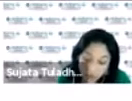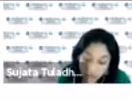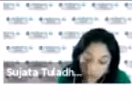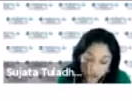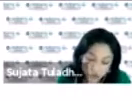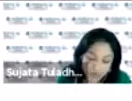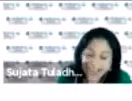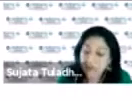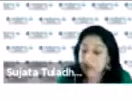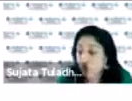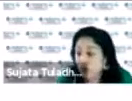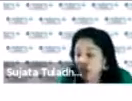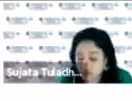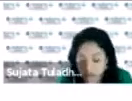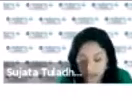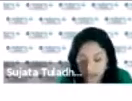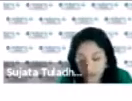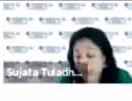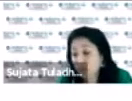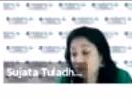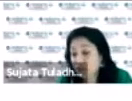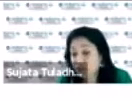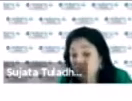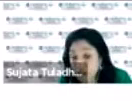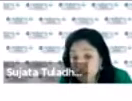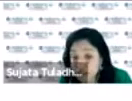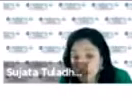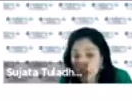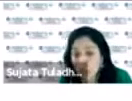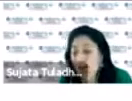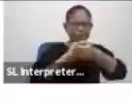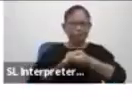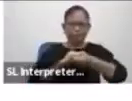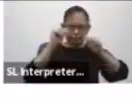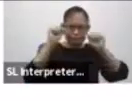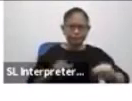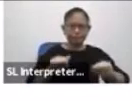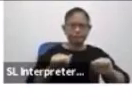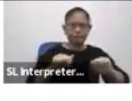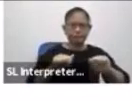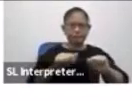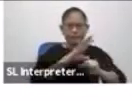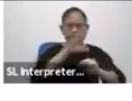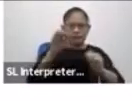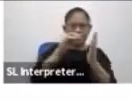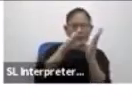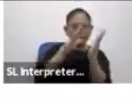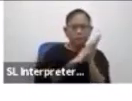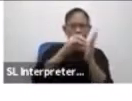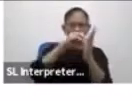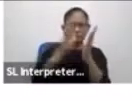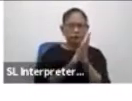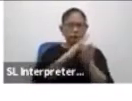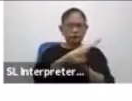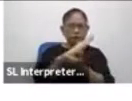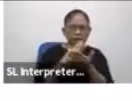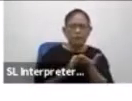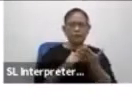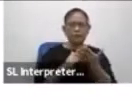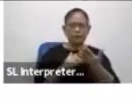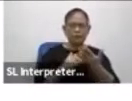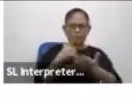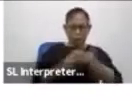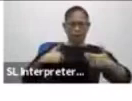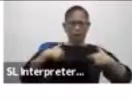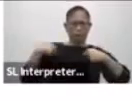also working to ensure that adequate coordination and collaboration is fostered while we are documenting some of these promising practices, some of which I'm hoping